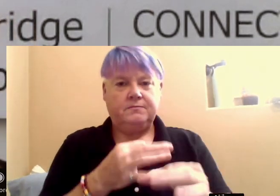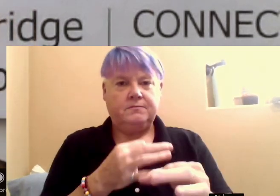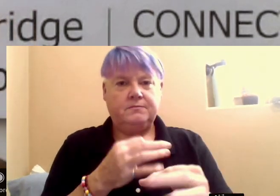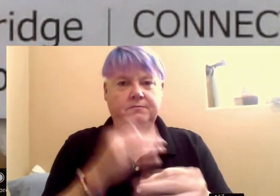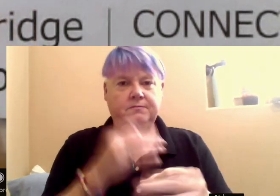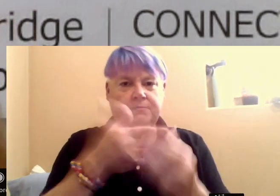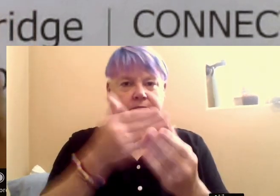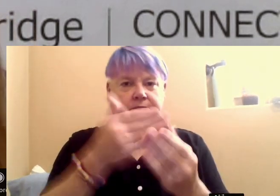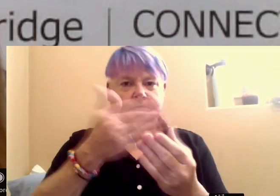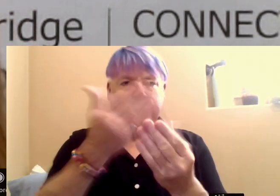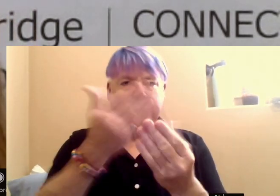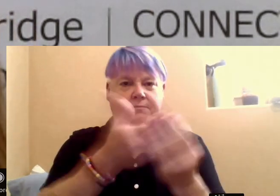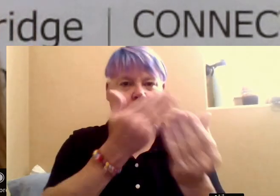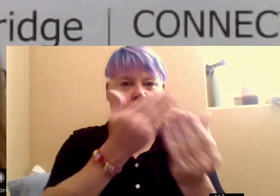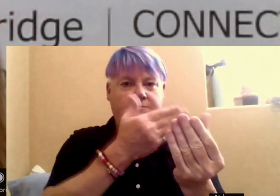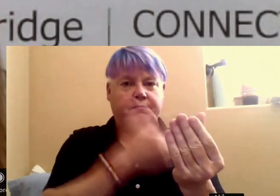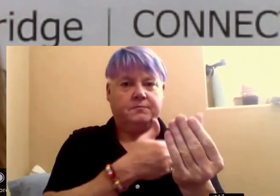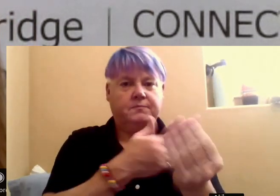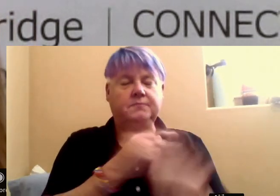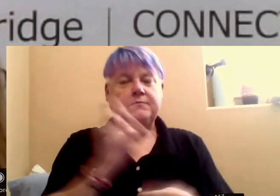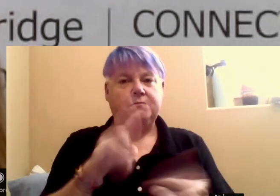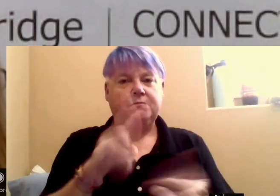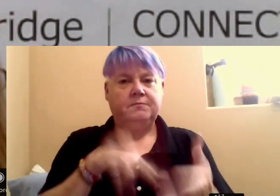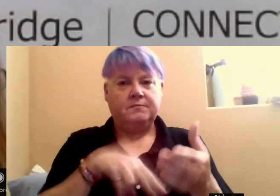so that I can actually read.